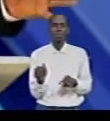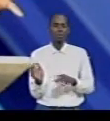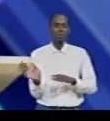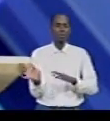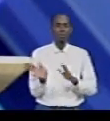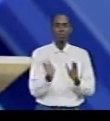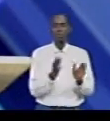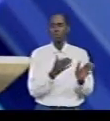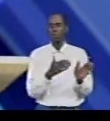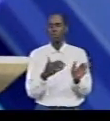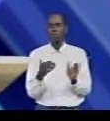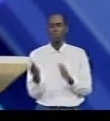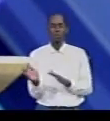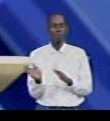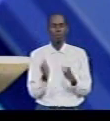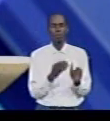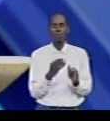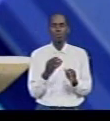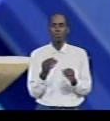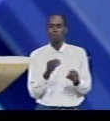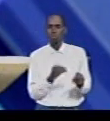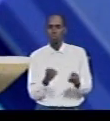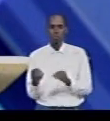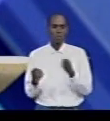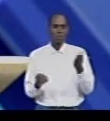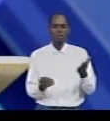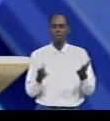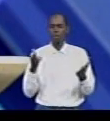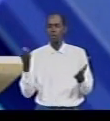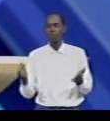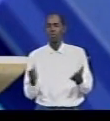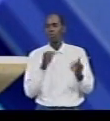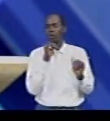wavering, just going here and there. You are not able to stand